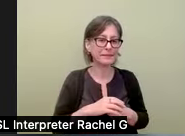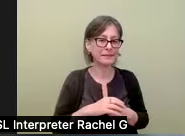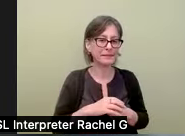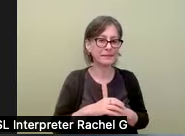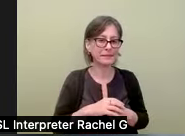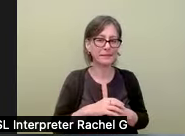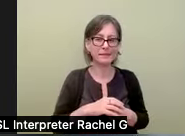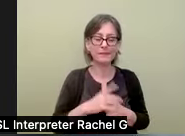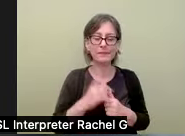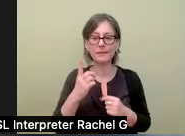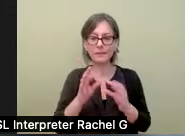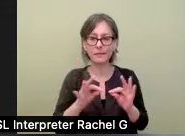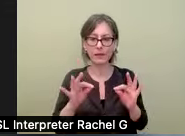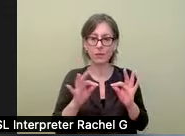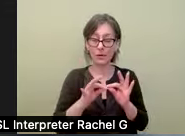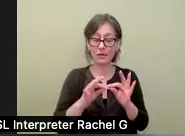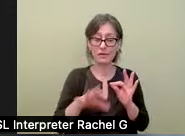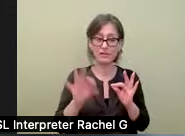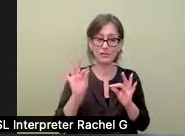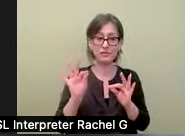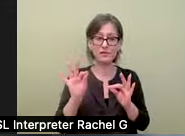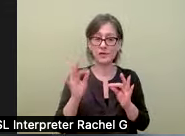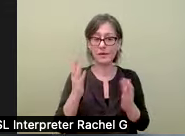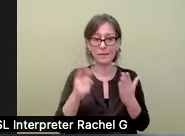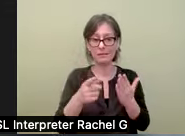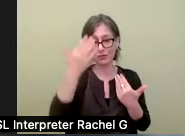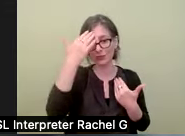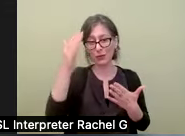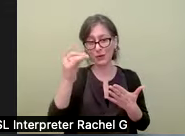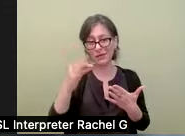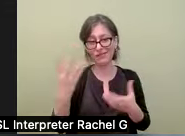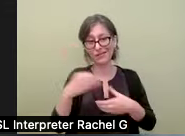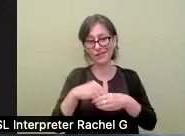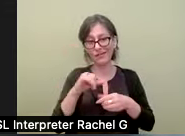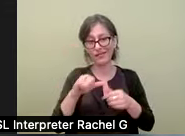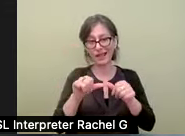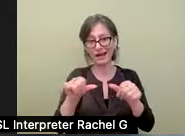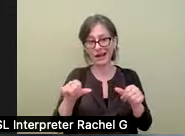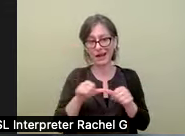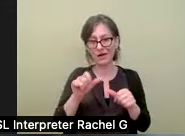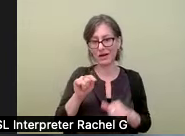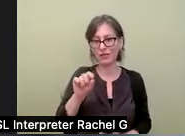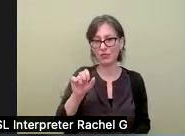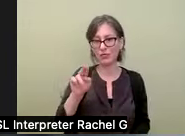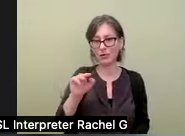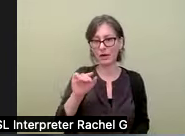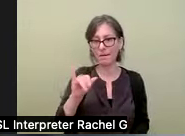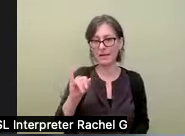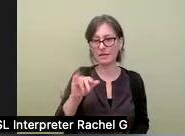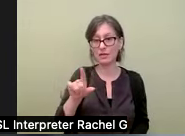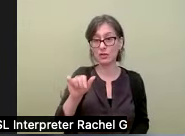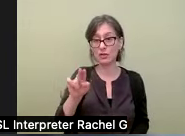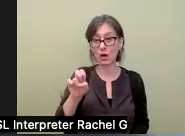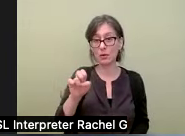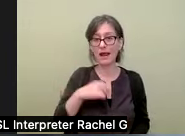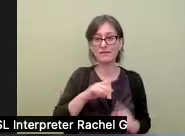So one of the key things to do is find out, you may not be sure if you're in a tsunami zone. So you want to find out. So there's a couple different